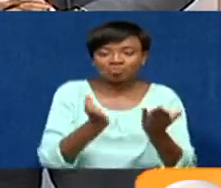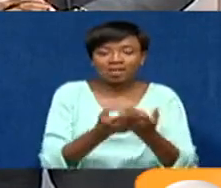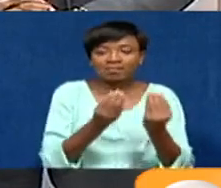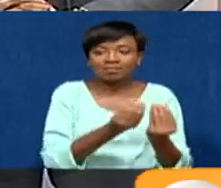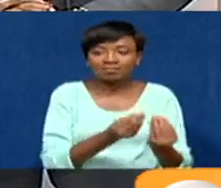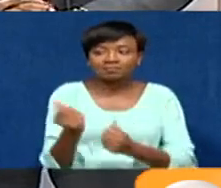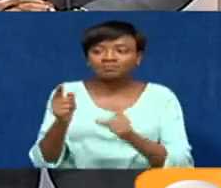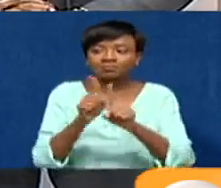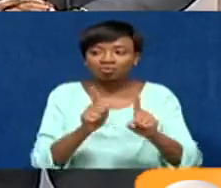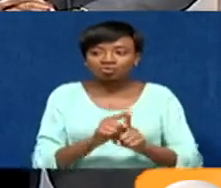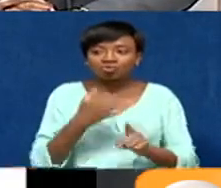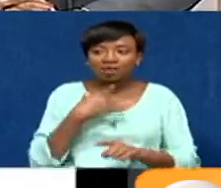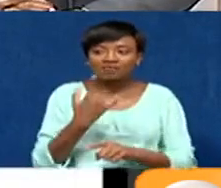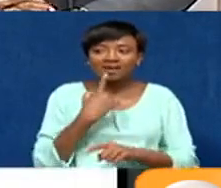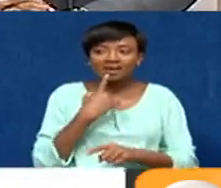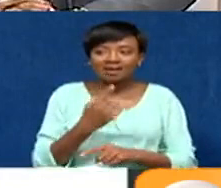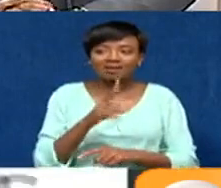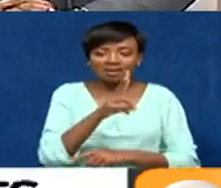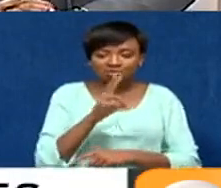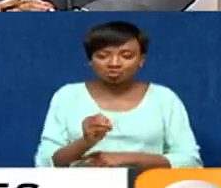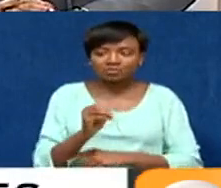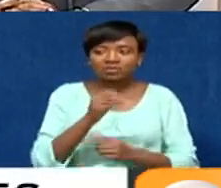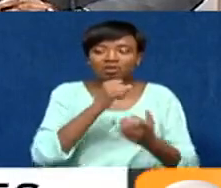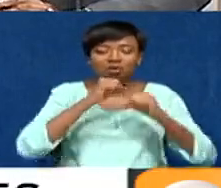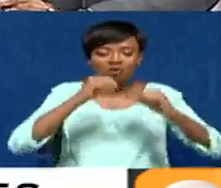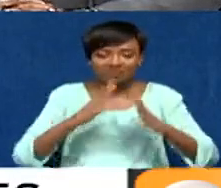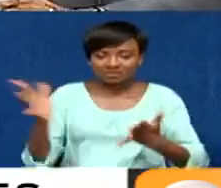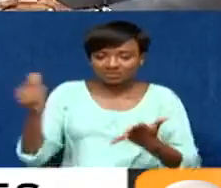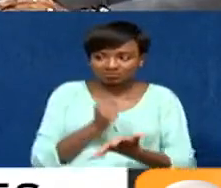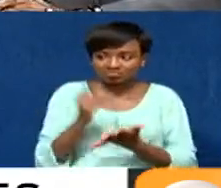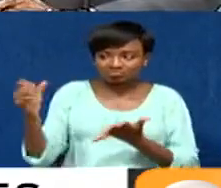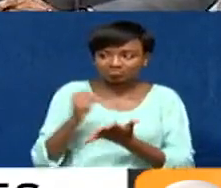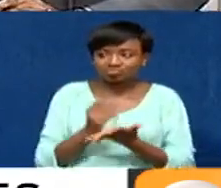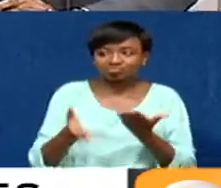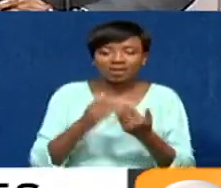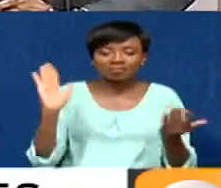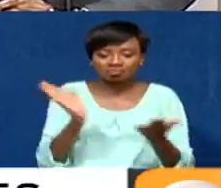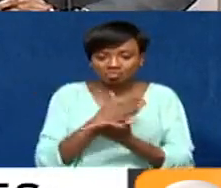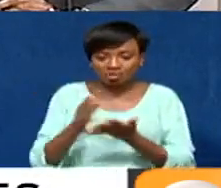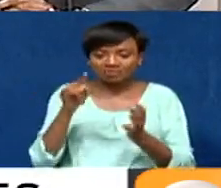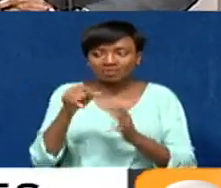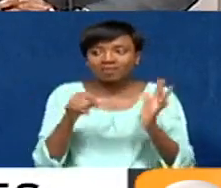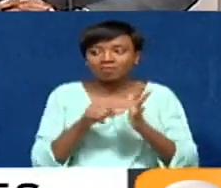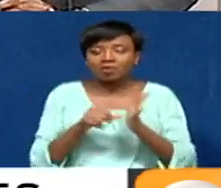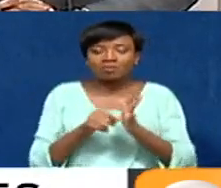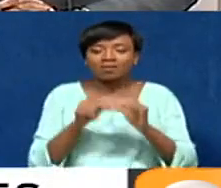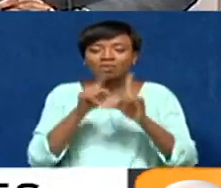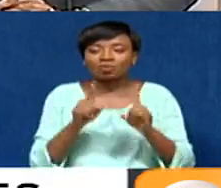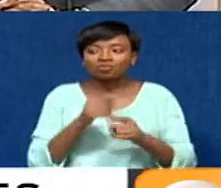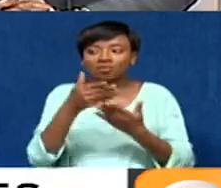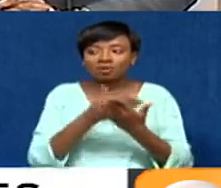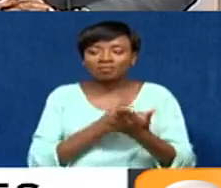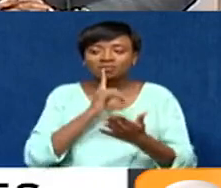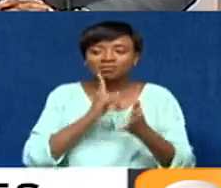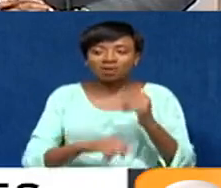that 120 court officers will soon be gazetted to deal with electoral offences. And as Chemutai Goi now reports,